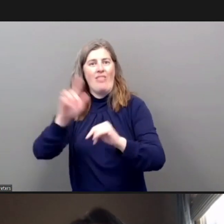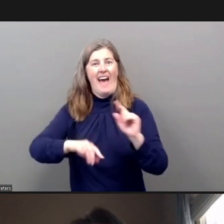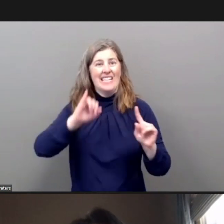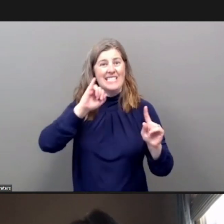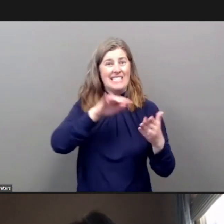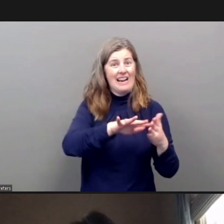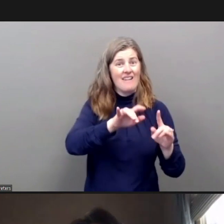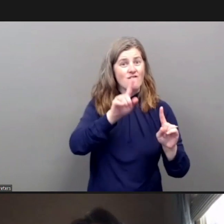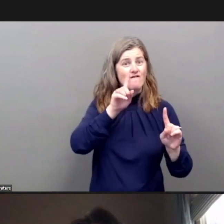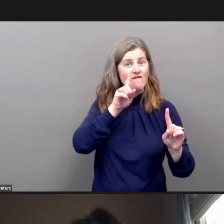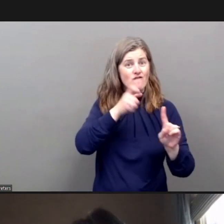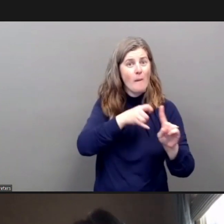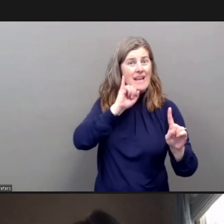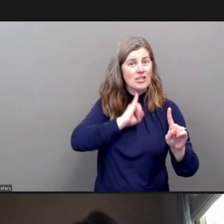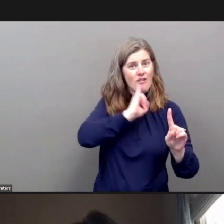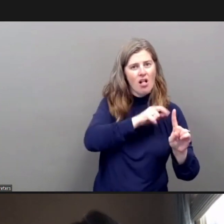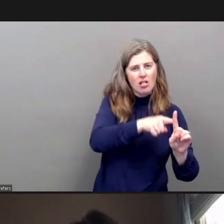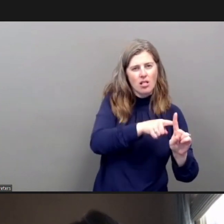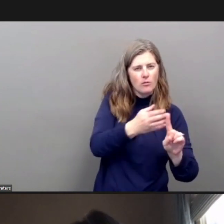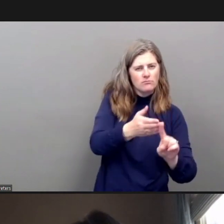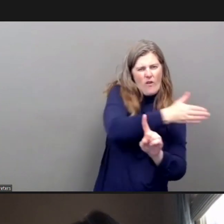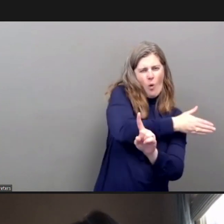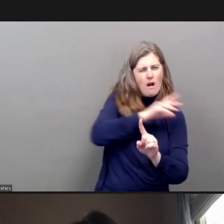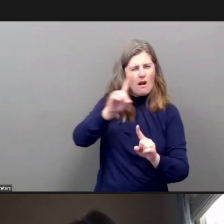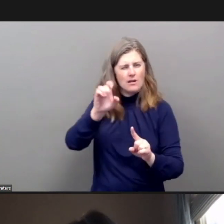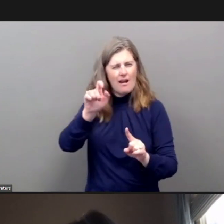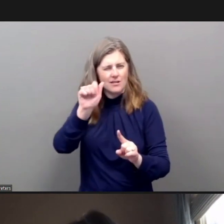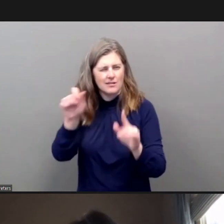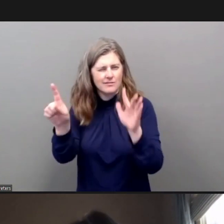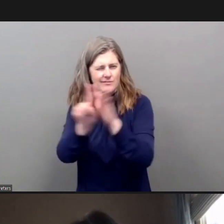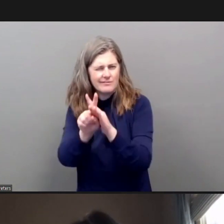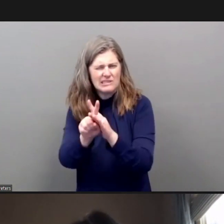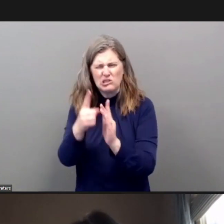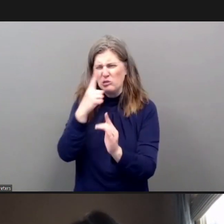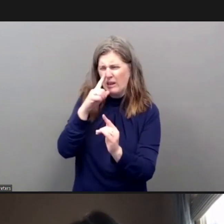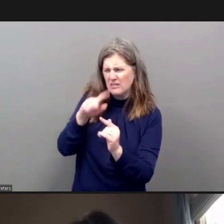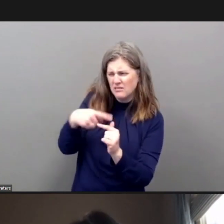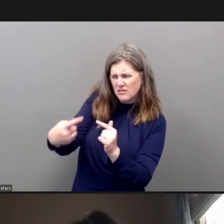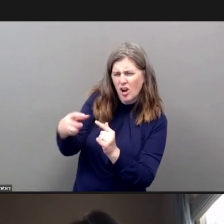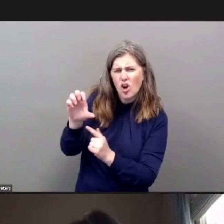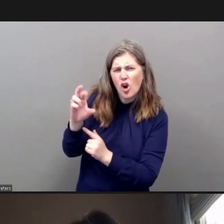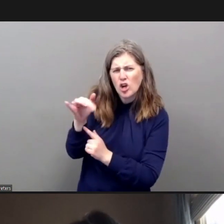of gets us into stuff we don't know. And Christina, why don't you provide some counterpoint?